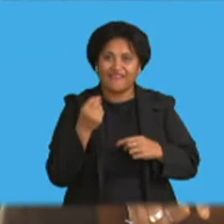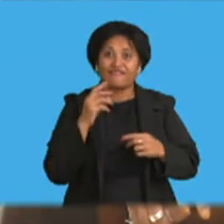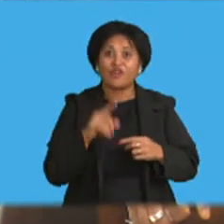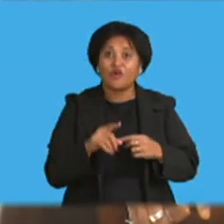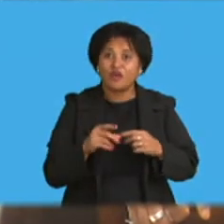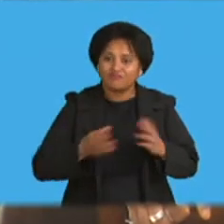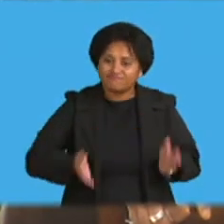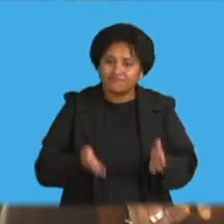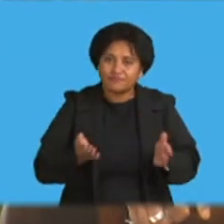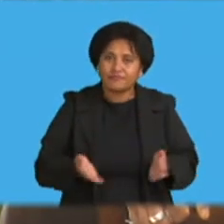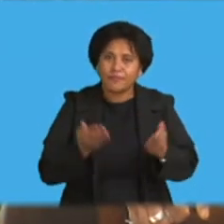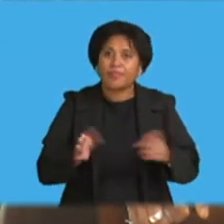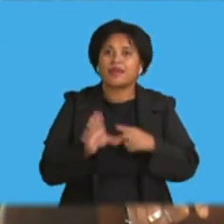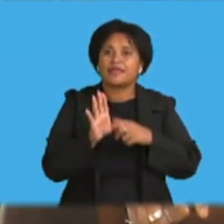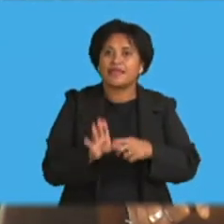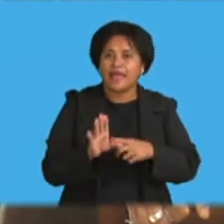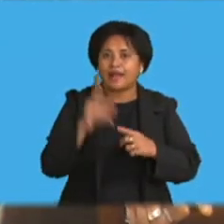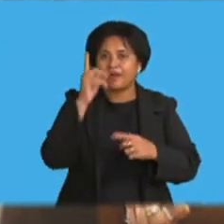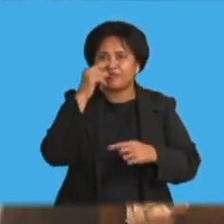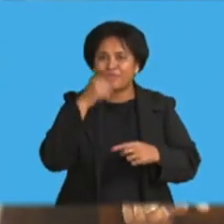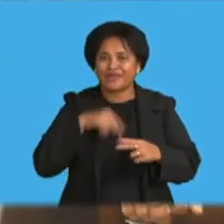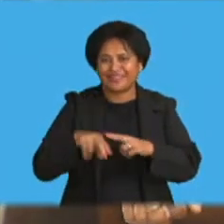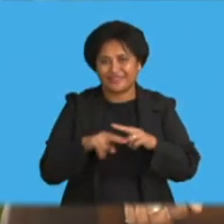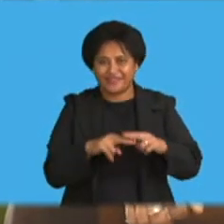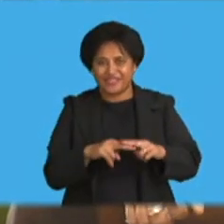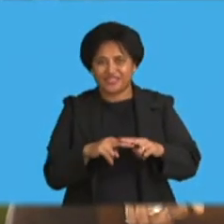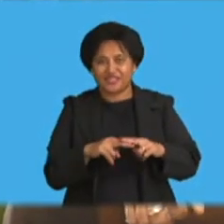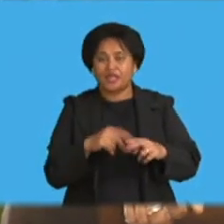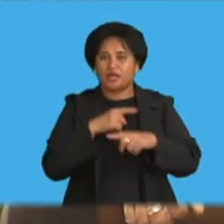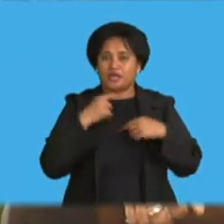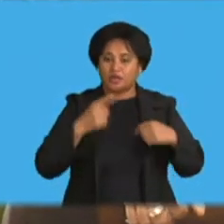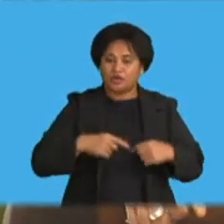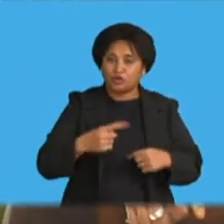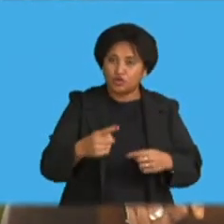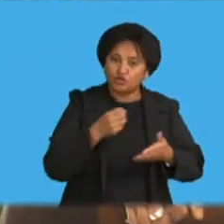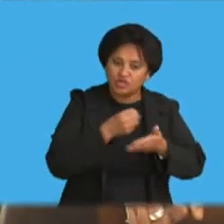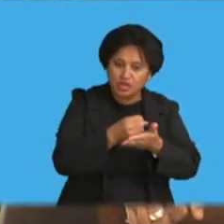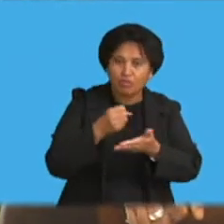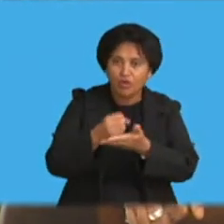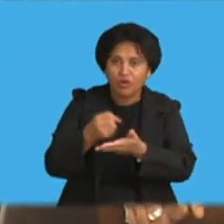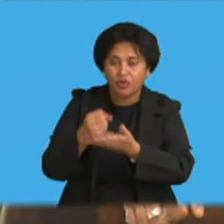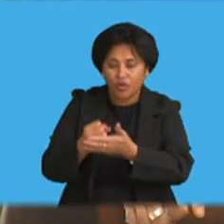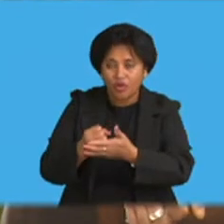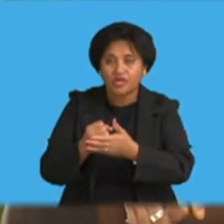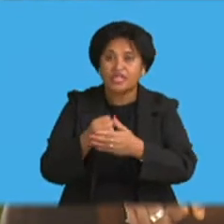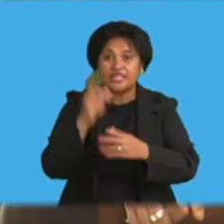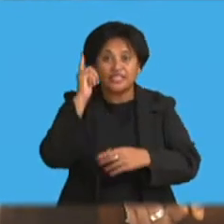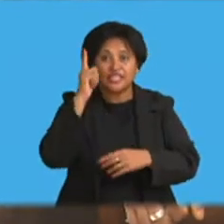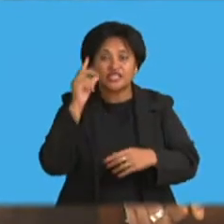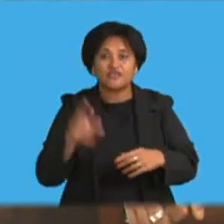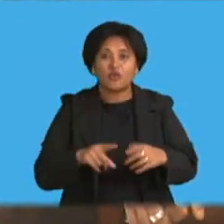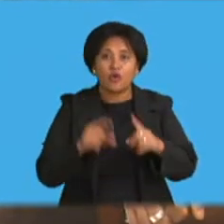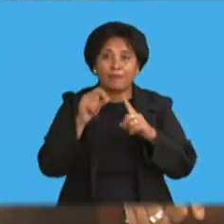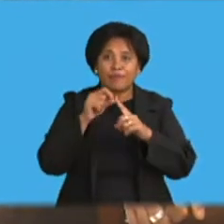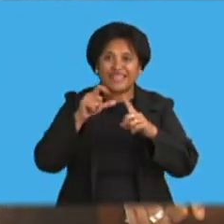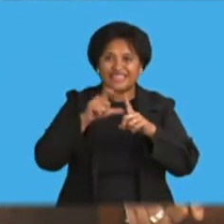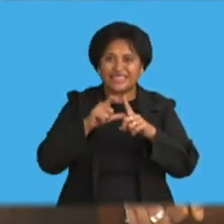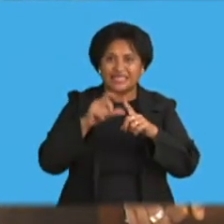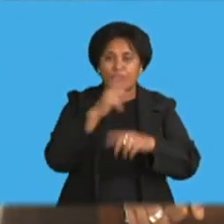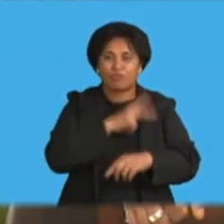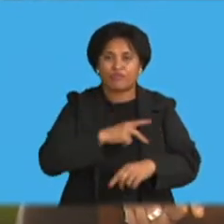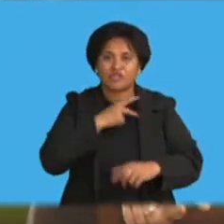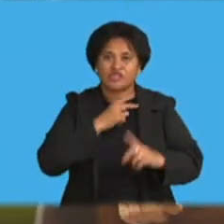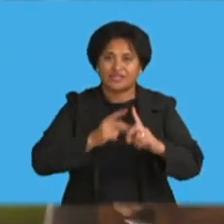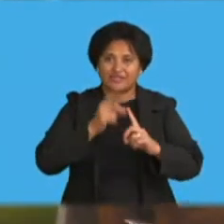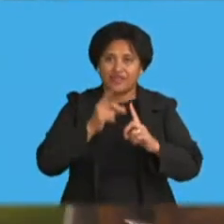and ultimately developing our country. We have continued our support to teachers in their professional development. For example, we've instituted student-free days to provide a